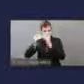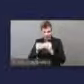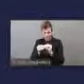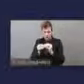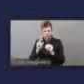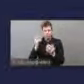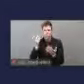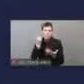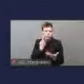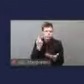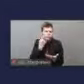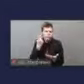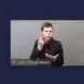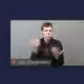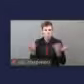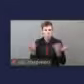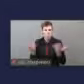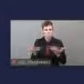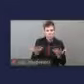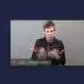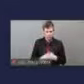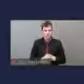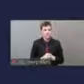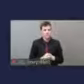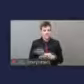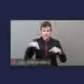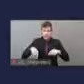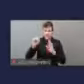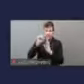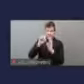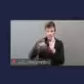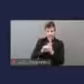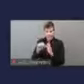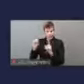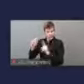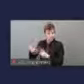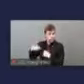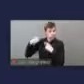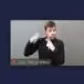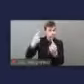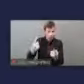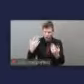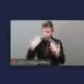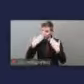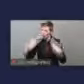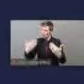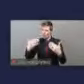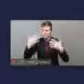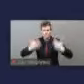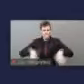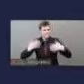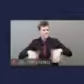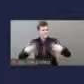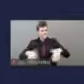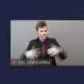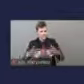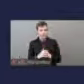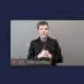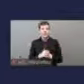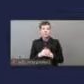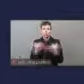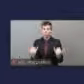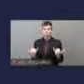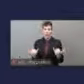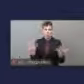talking about as a state instead of the thousands. Today we had 299 new cases. Now that brings us